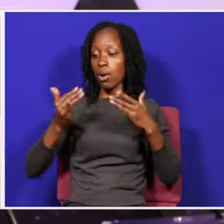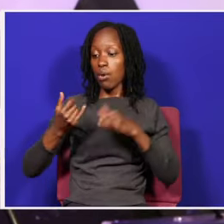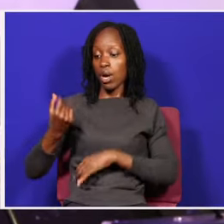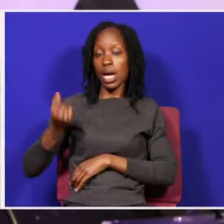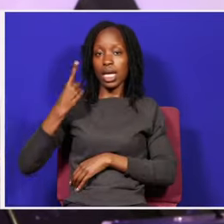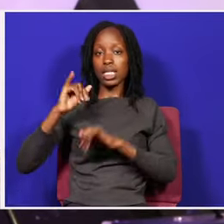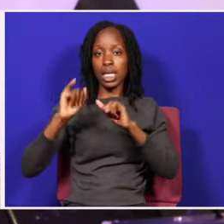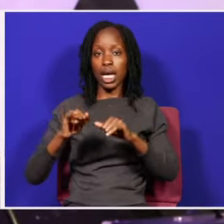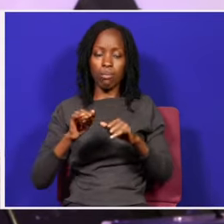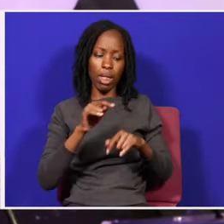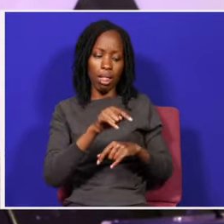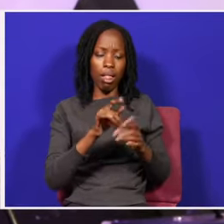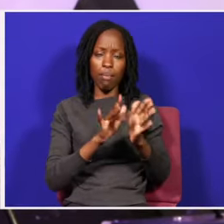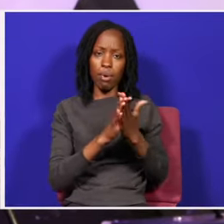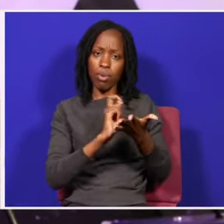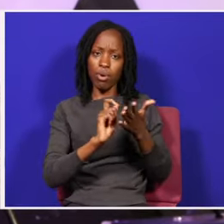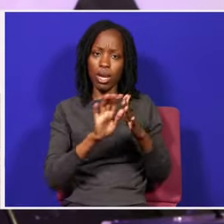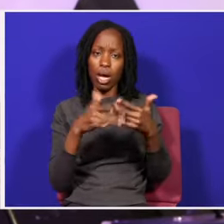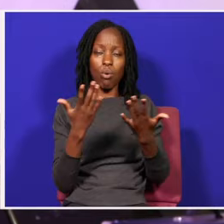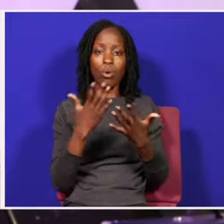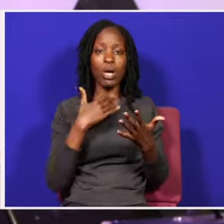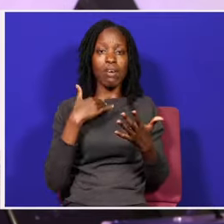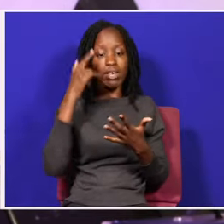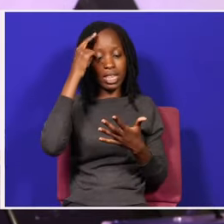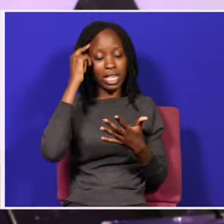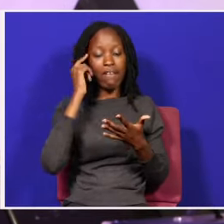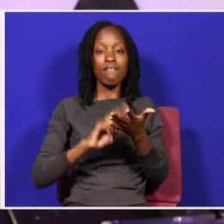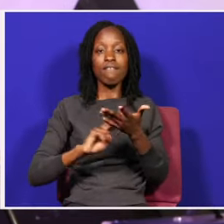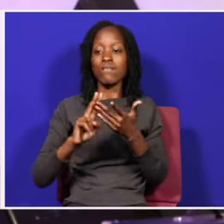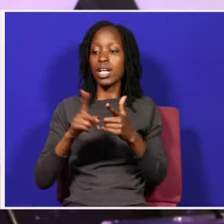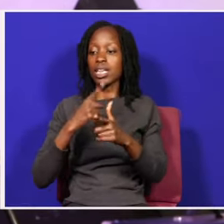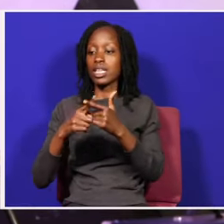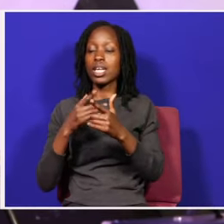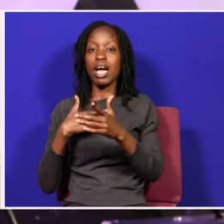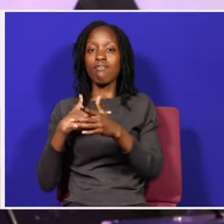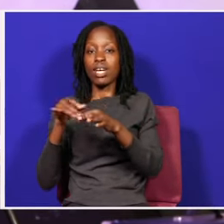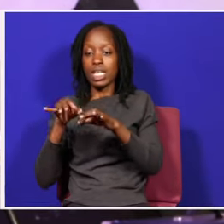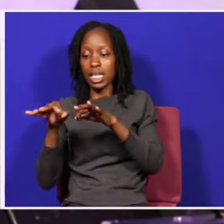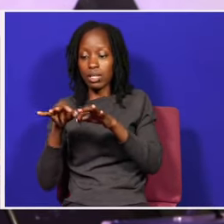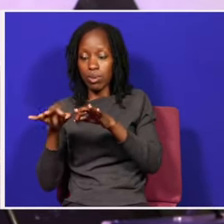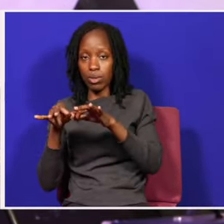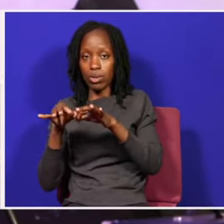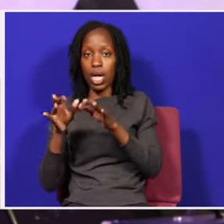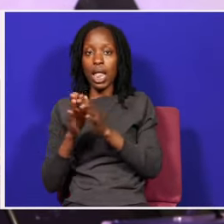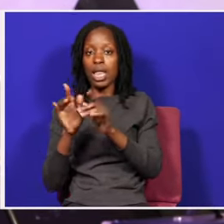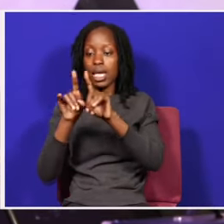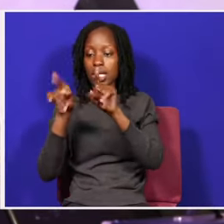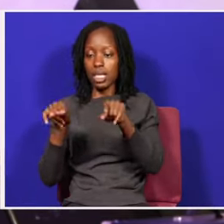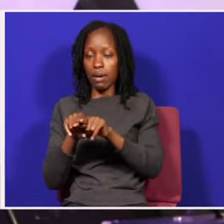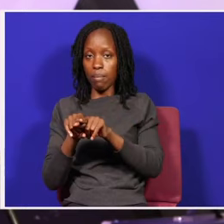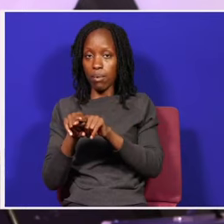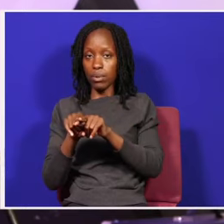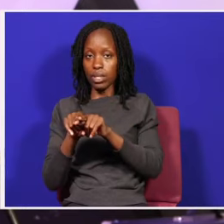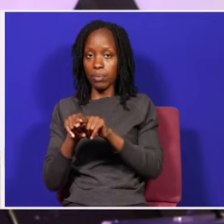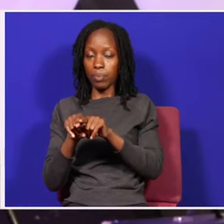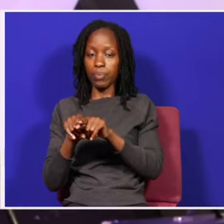that you have the text itself, you have a little bit of an interpretation or an explanation in a box or in a paragraph